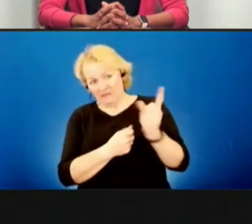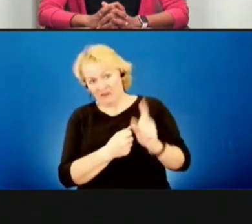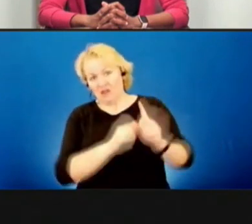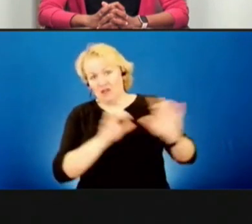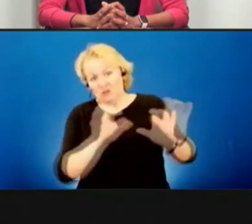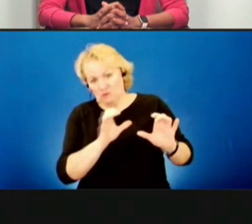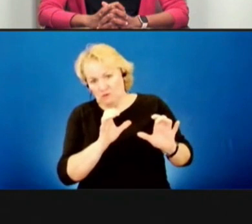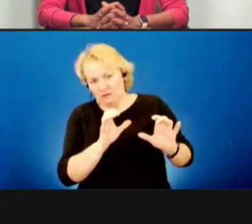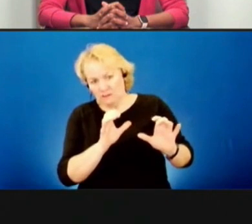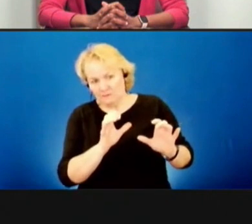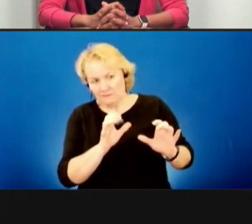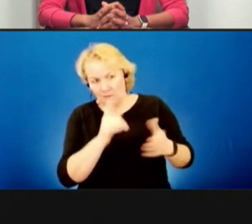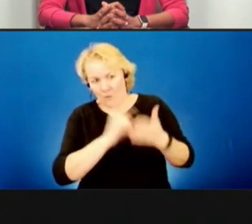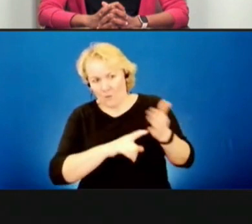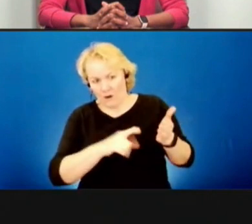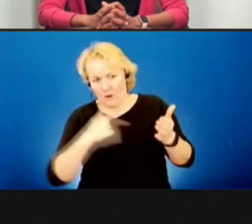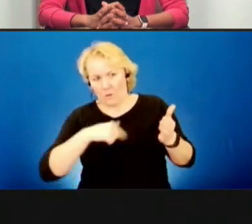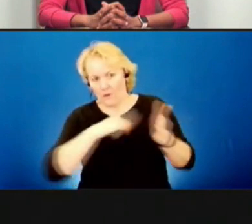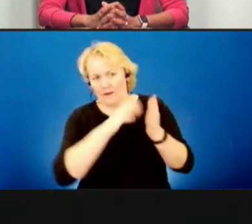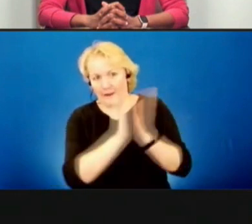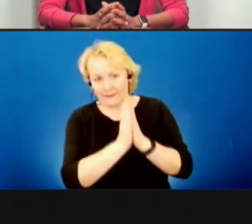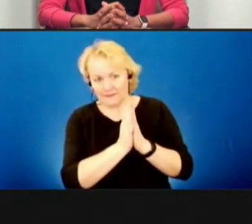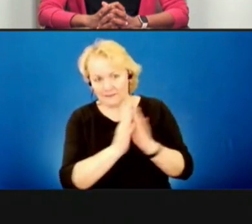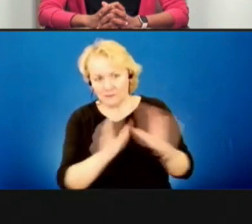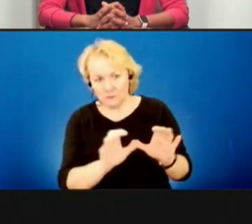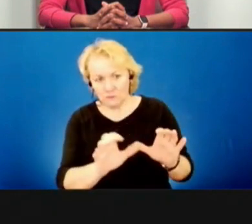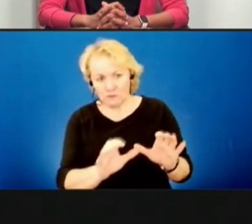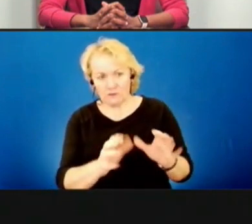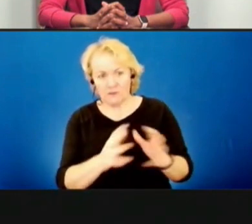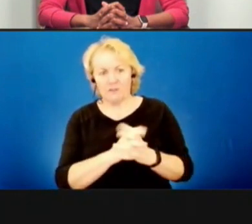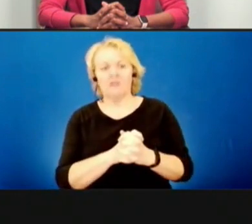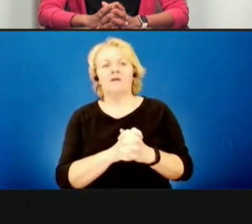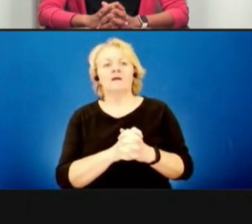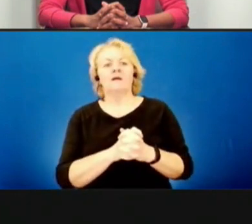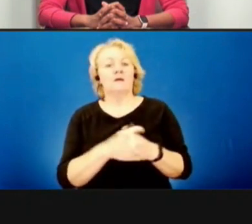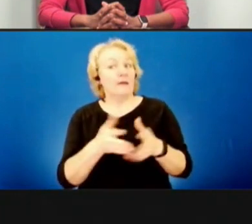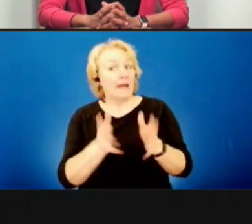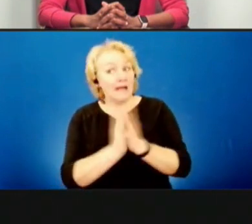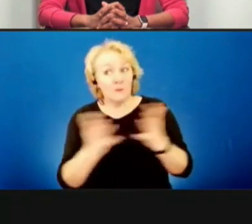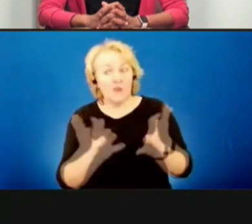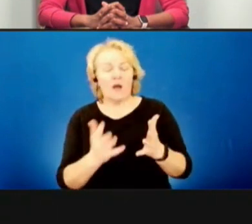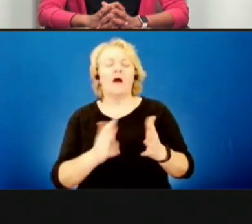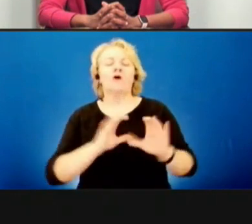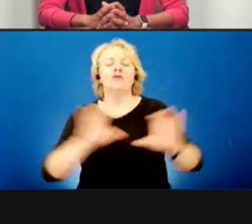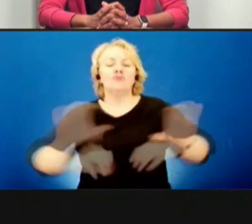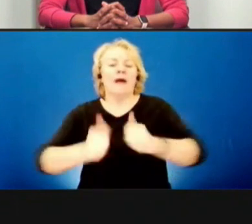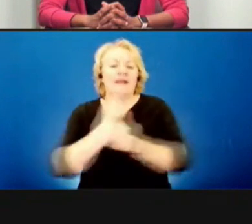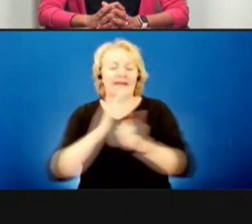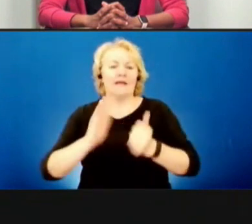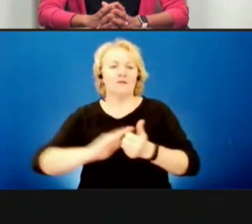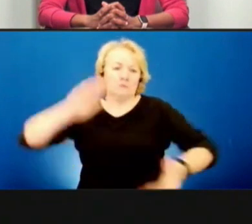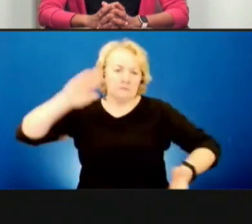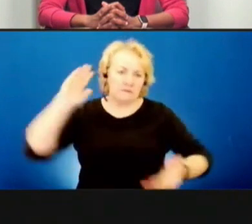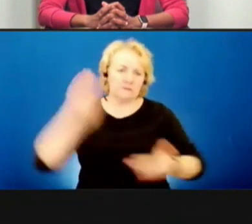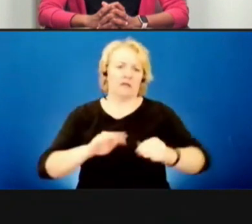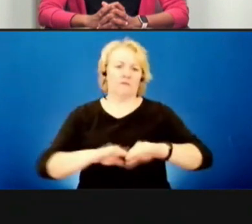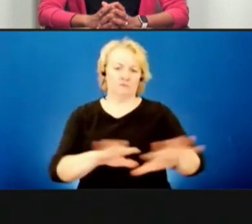being asked, which is that we do all that we can to stop the spread of COVID.